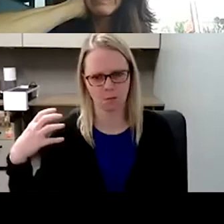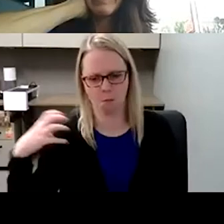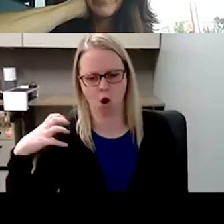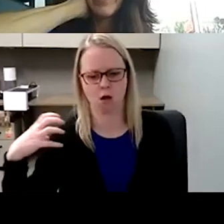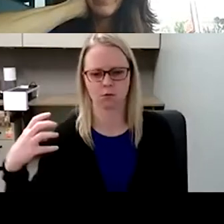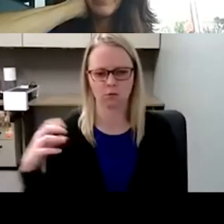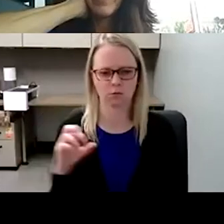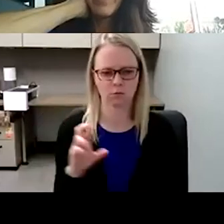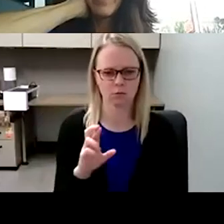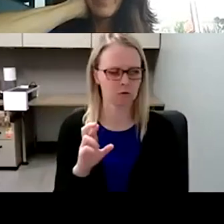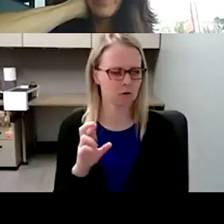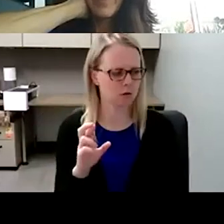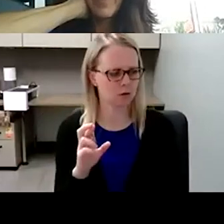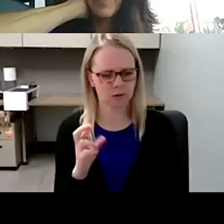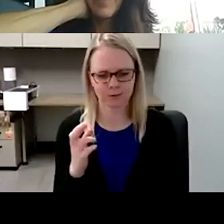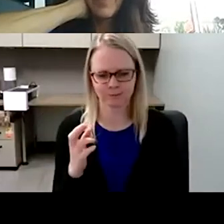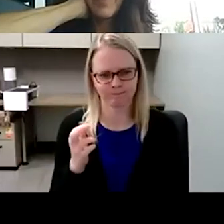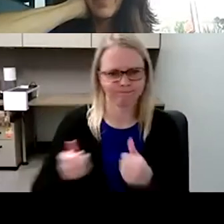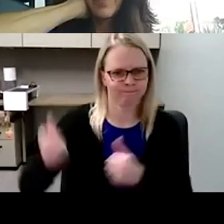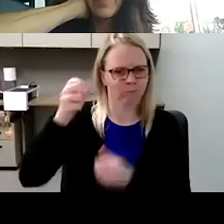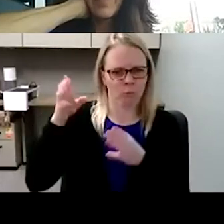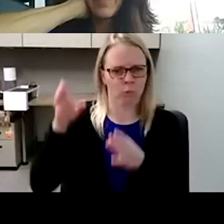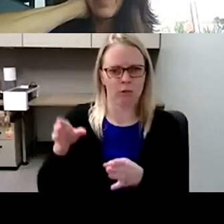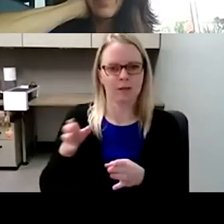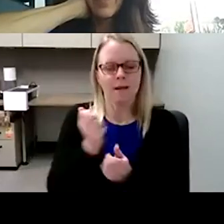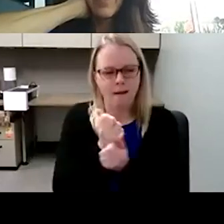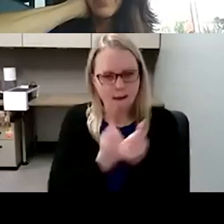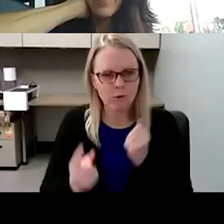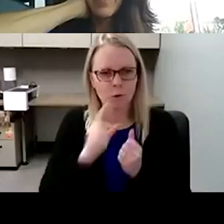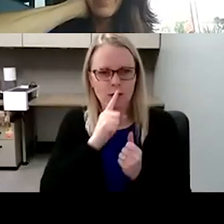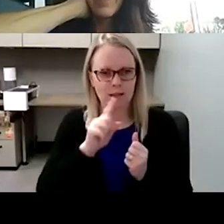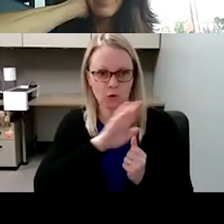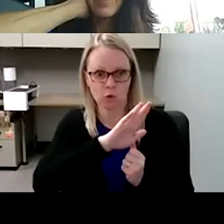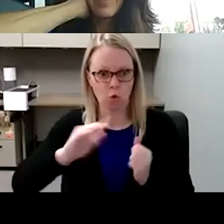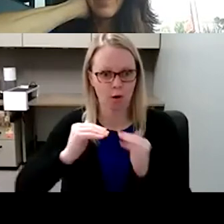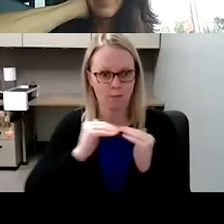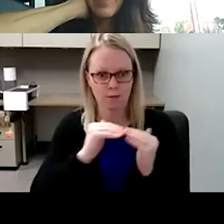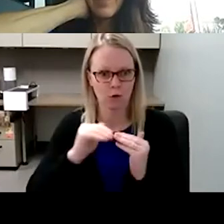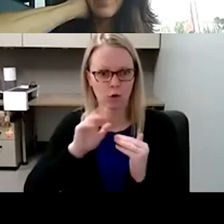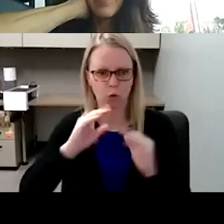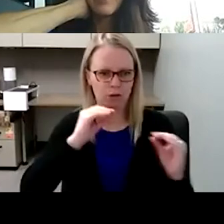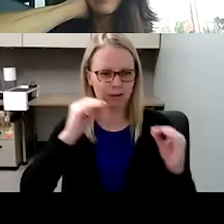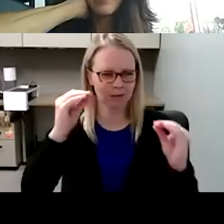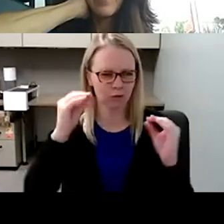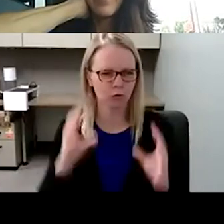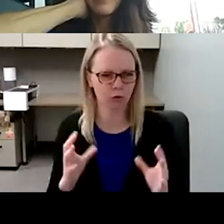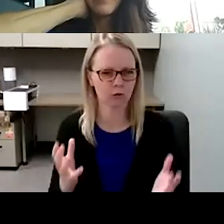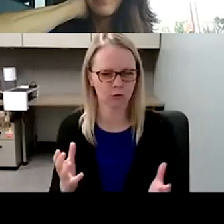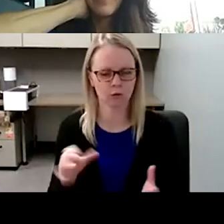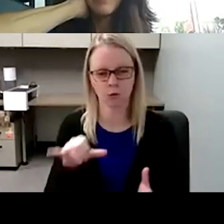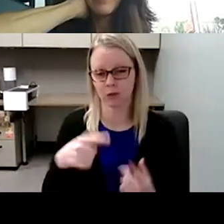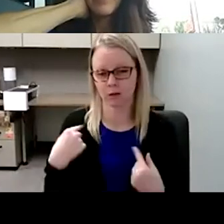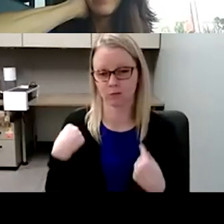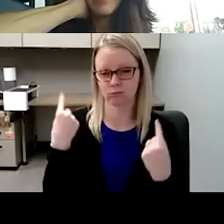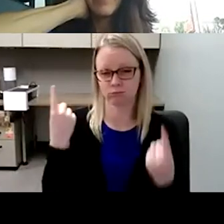or everyone that you can learn from. And I think those are the three things that I think for me kind of